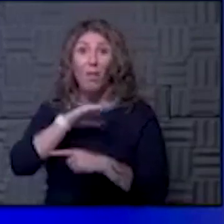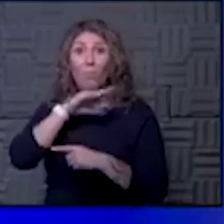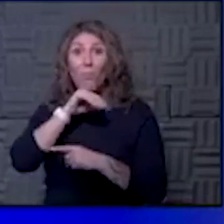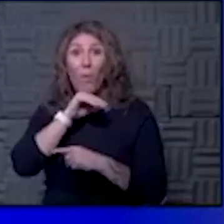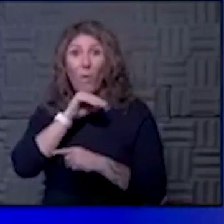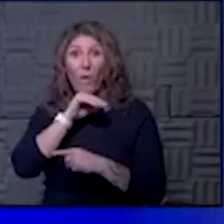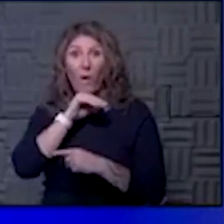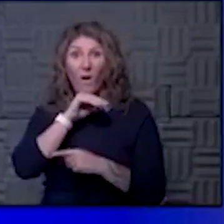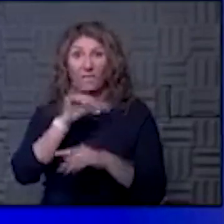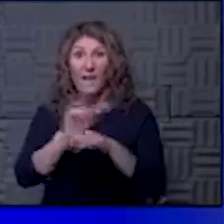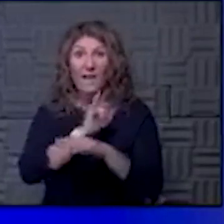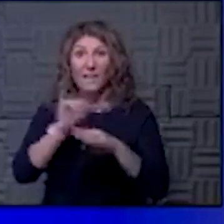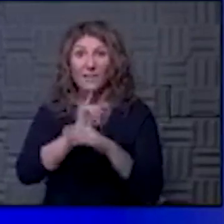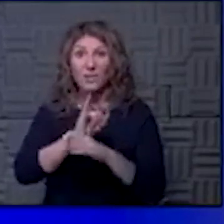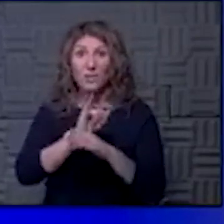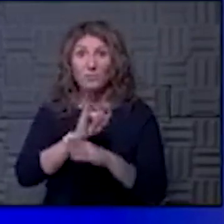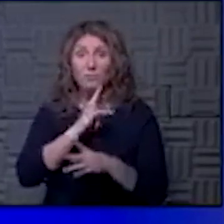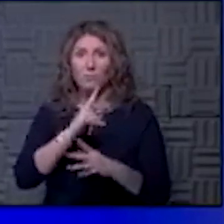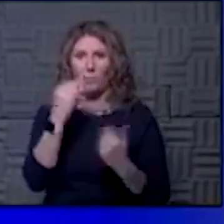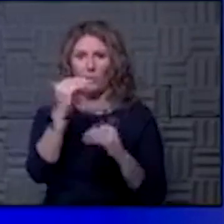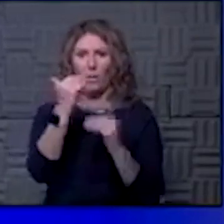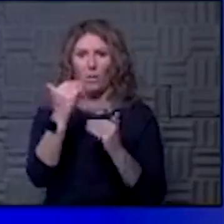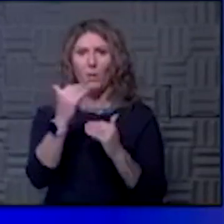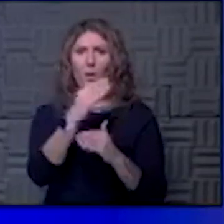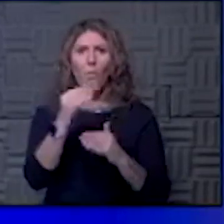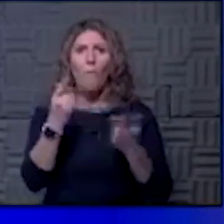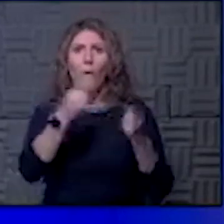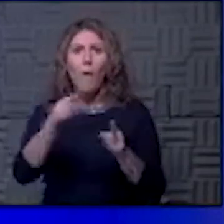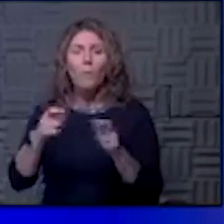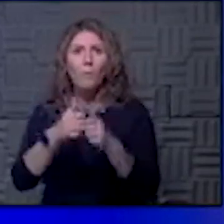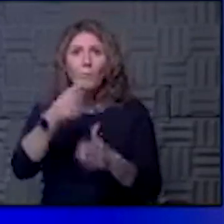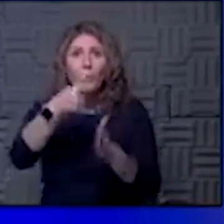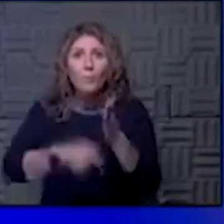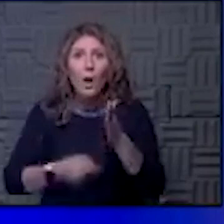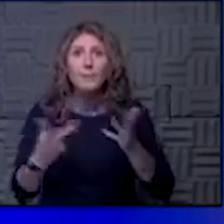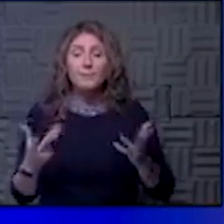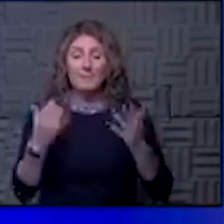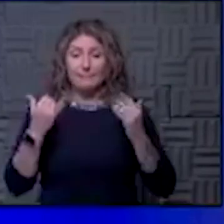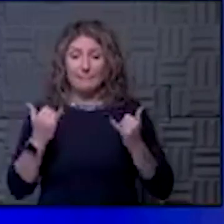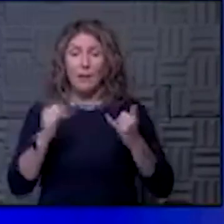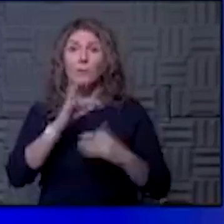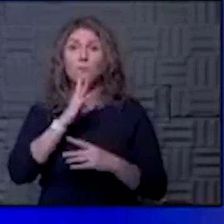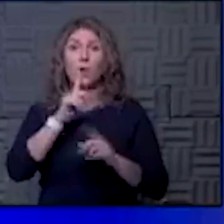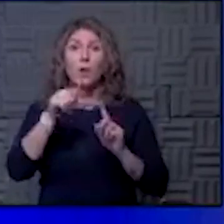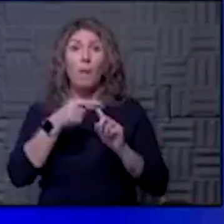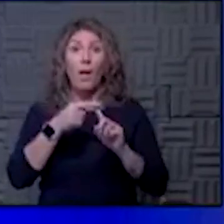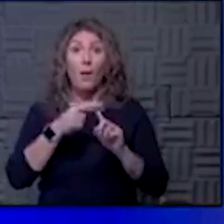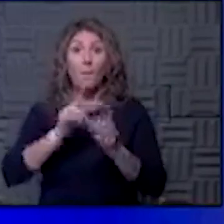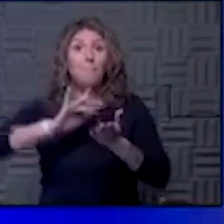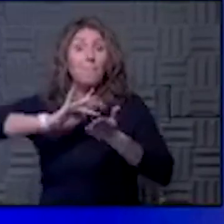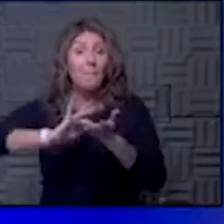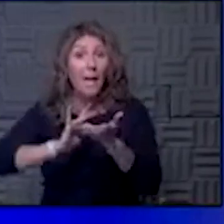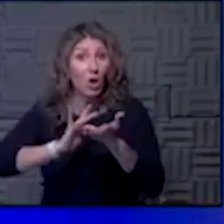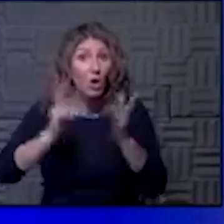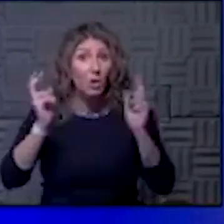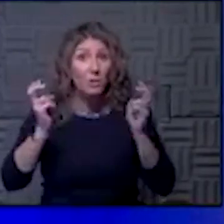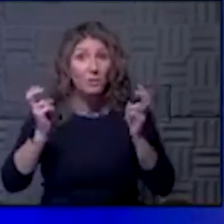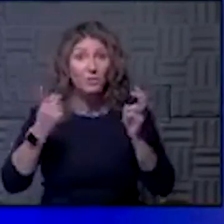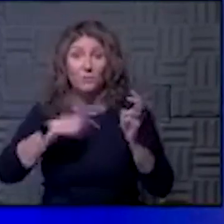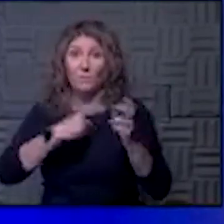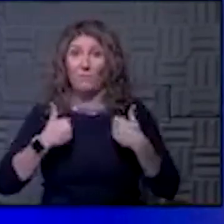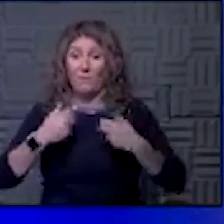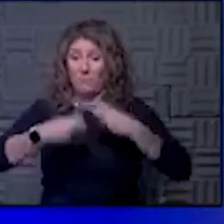down because of illness and what that did to our prices. You know, now we are talking about actual medical issues, and we've had this problem